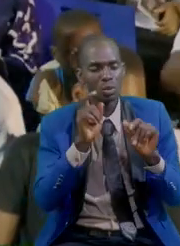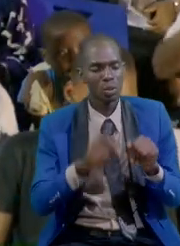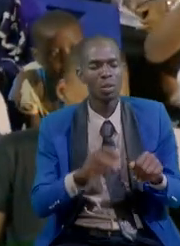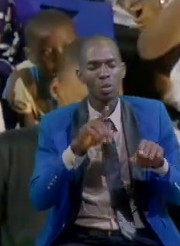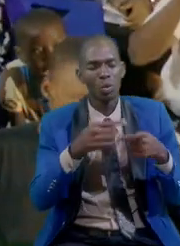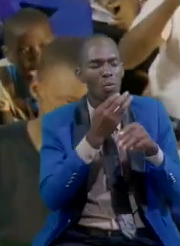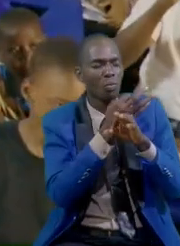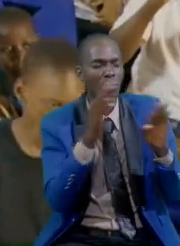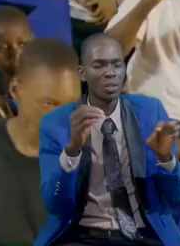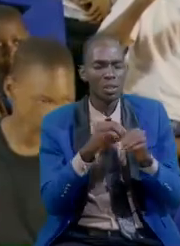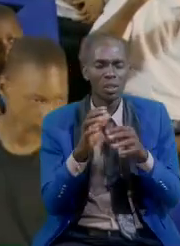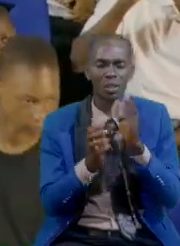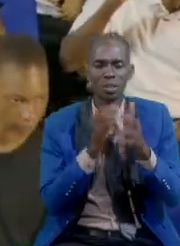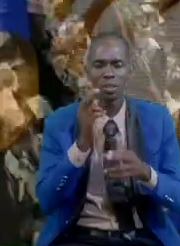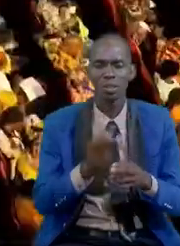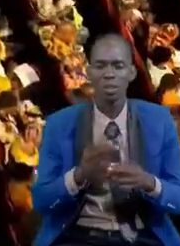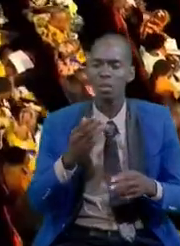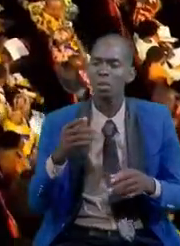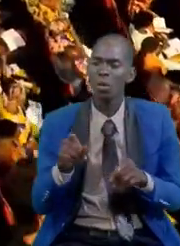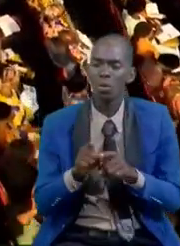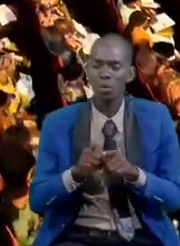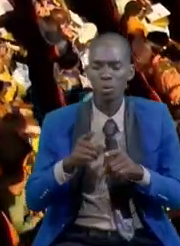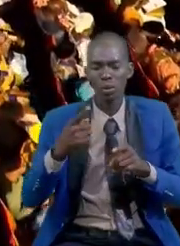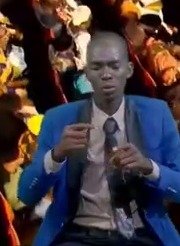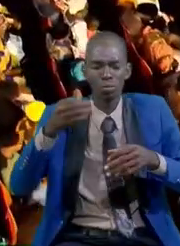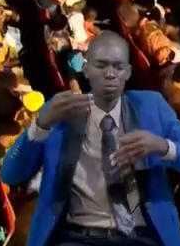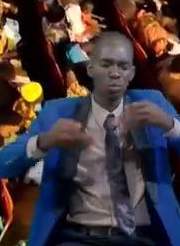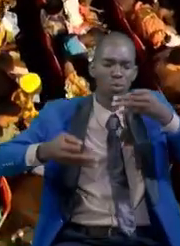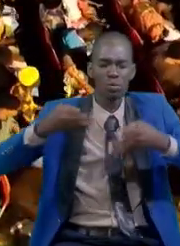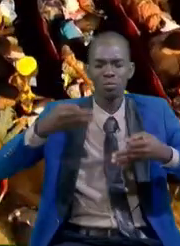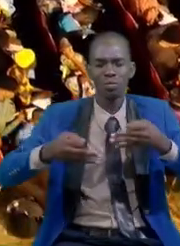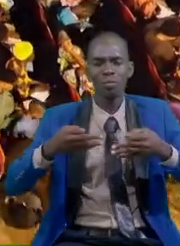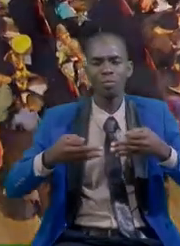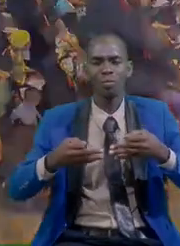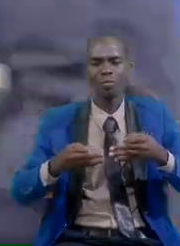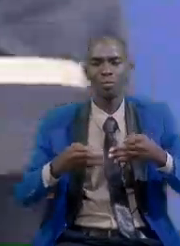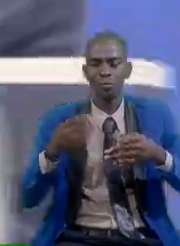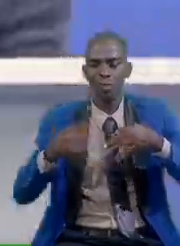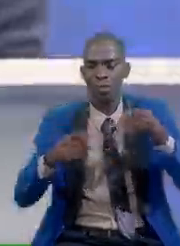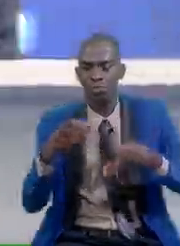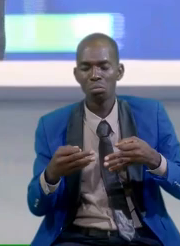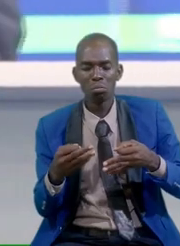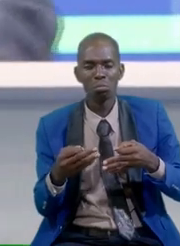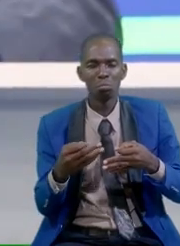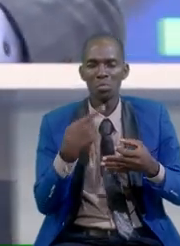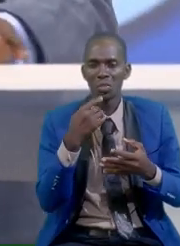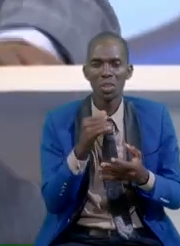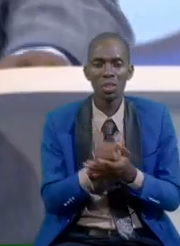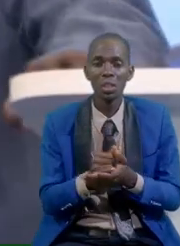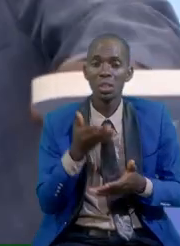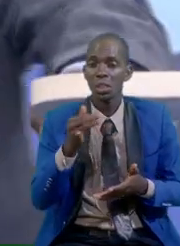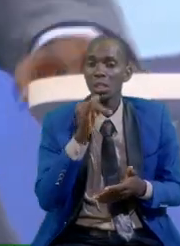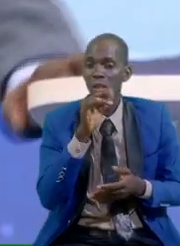free. Even the magistrates have said, they have said, there is no reason to keep you in